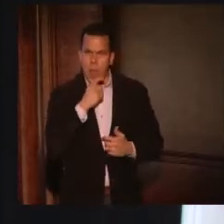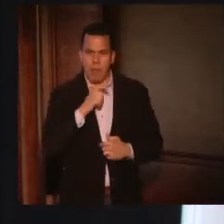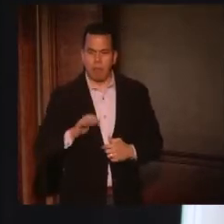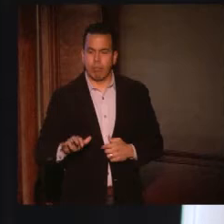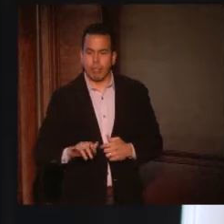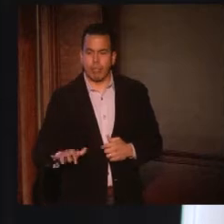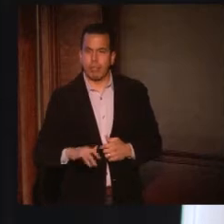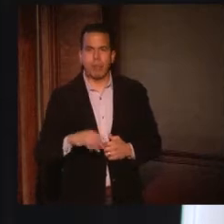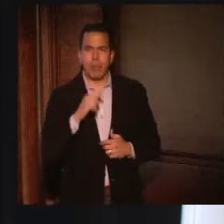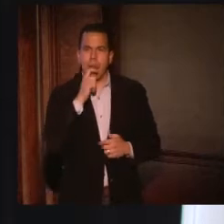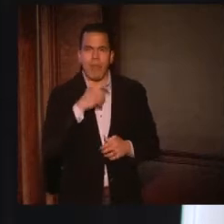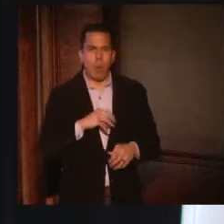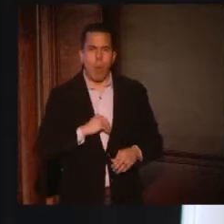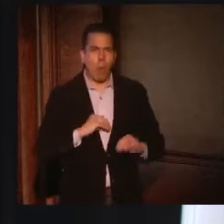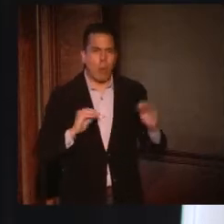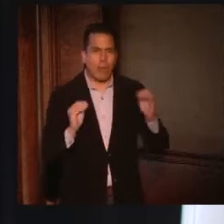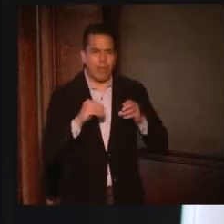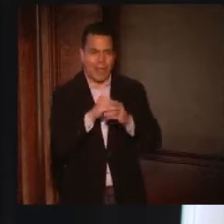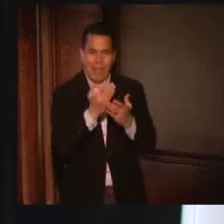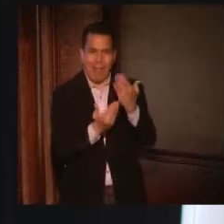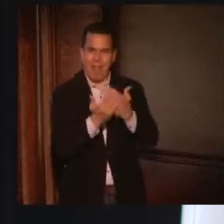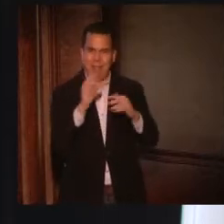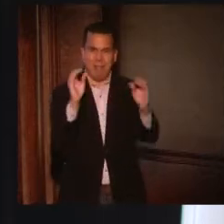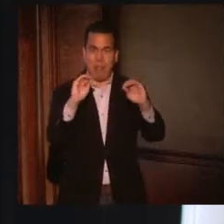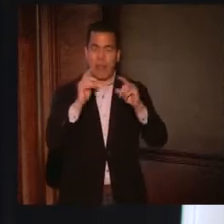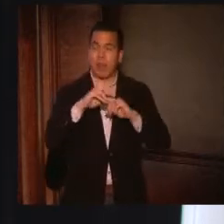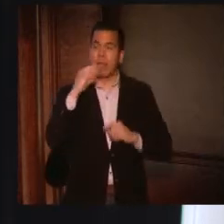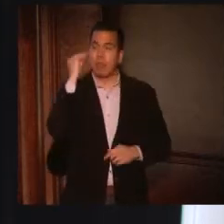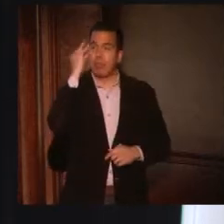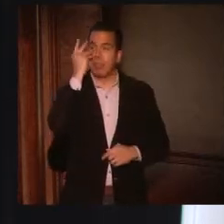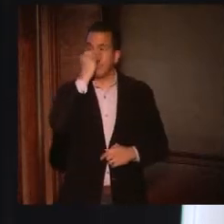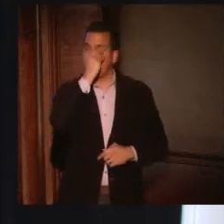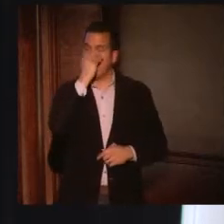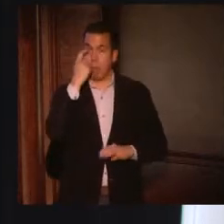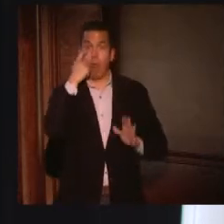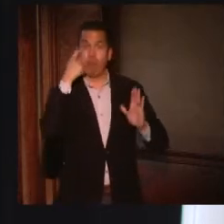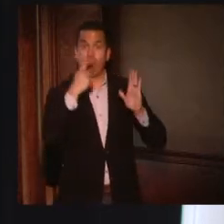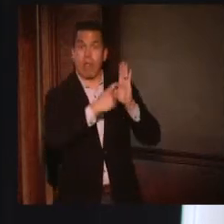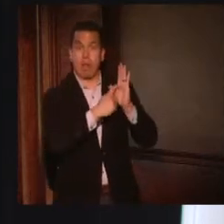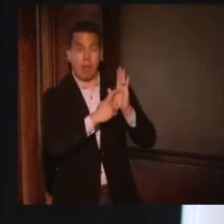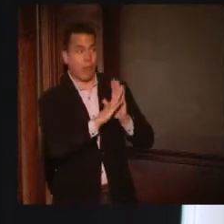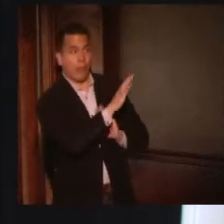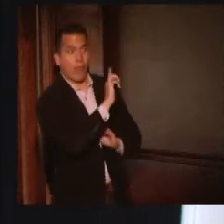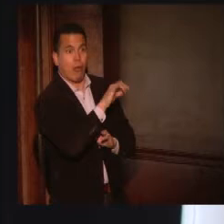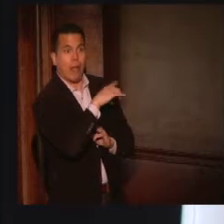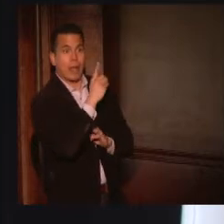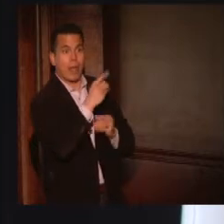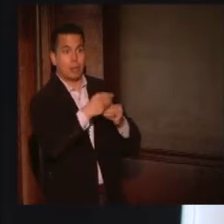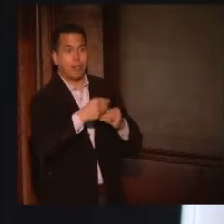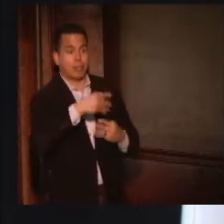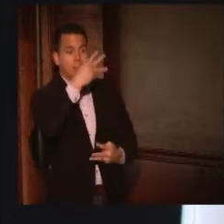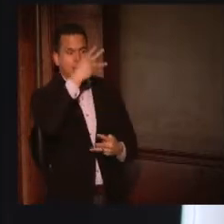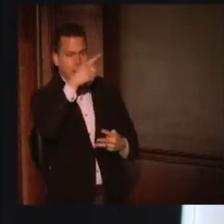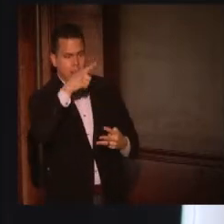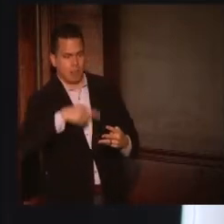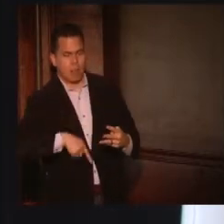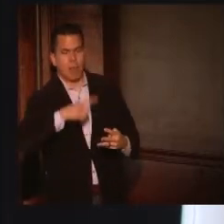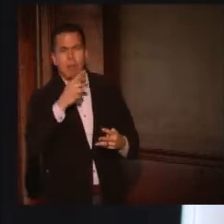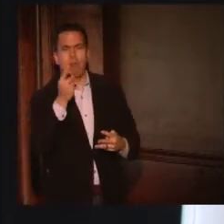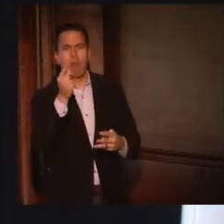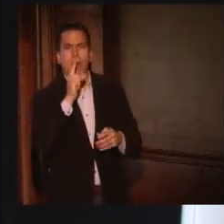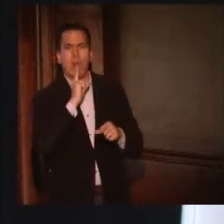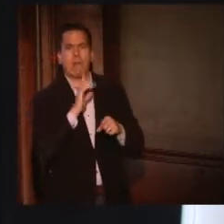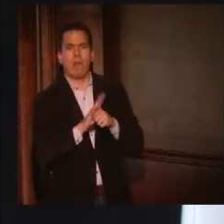they don't have to own anything in their hands. They can just be recognized, and their identity gets validated immediately into